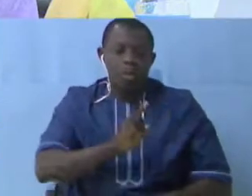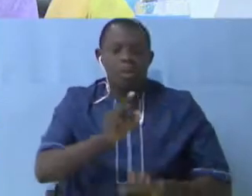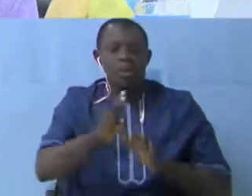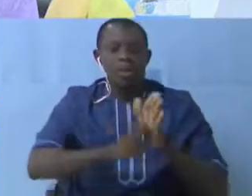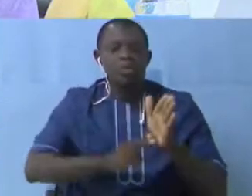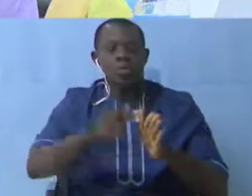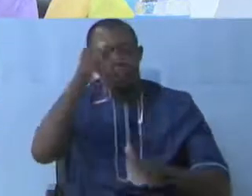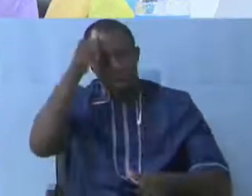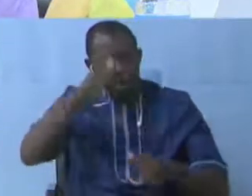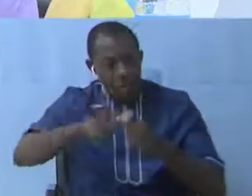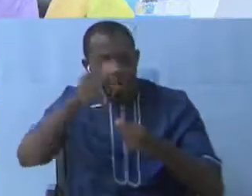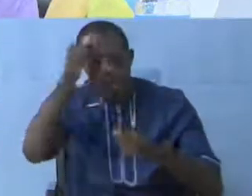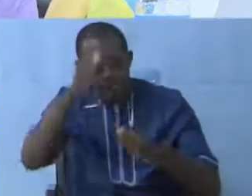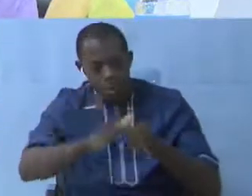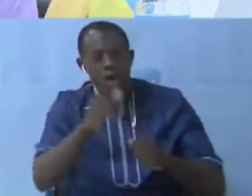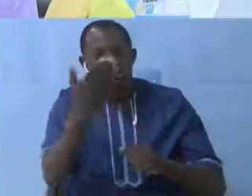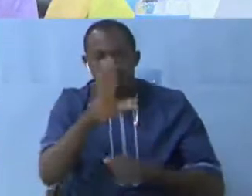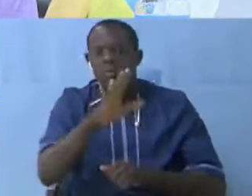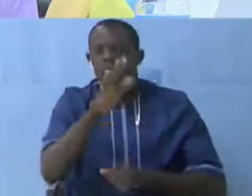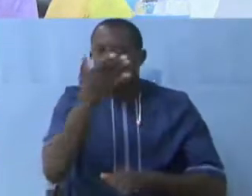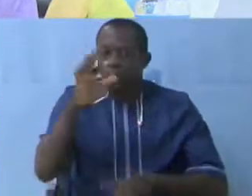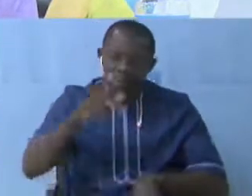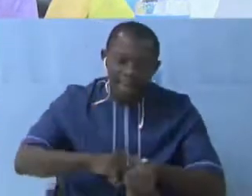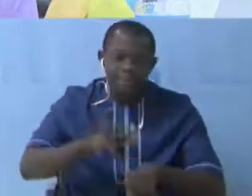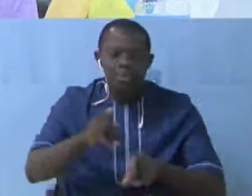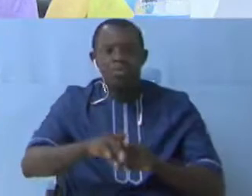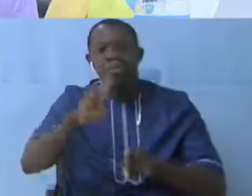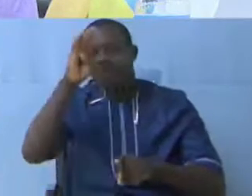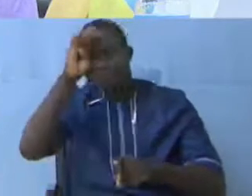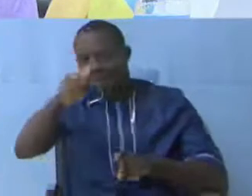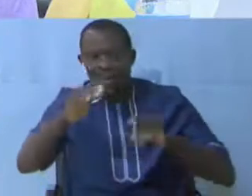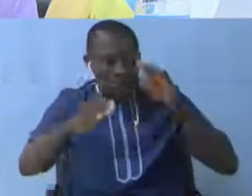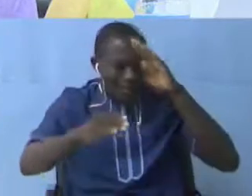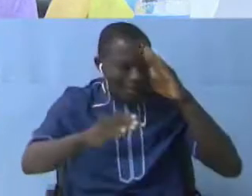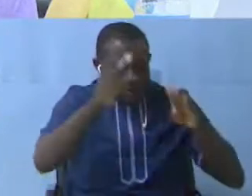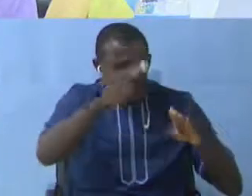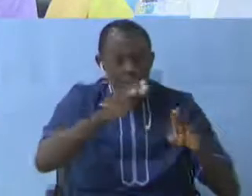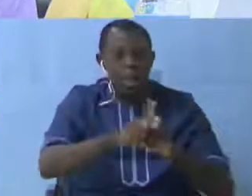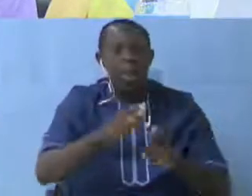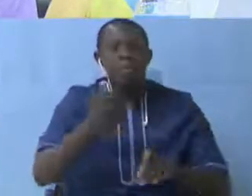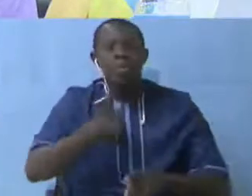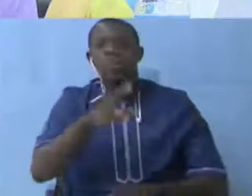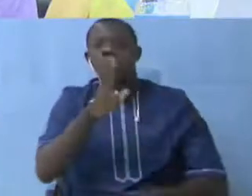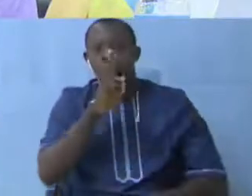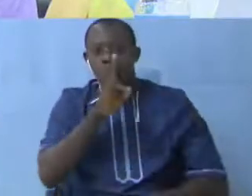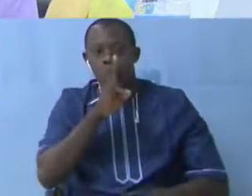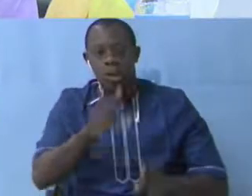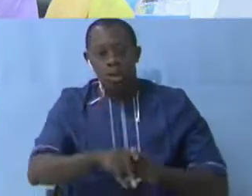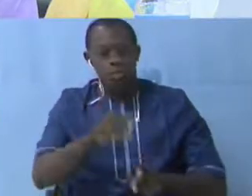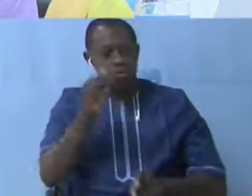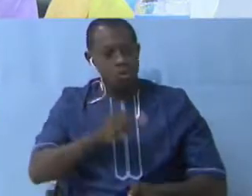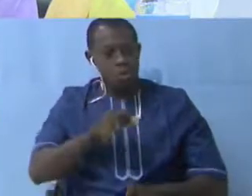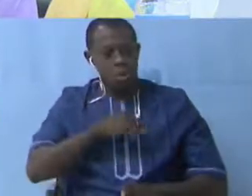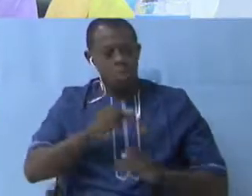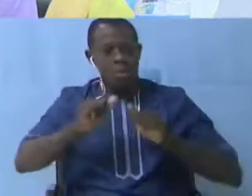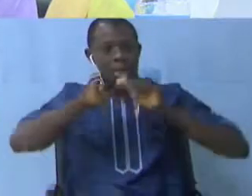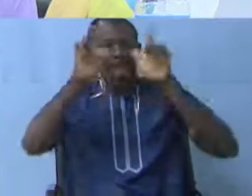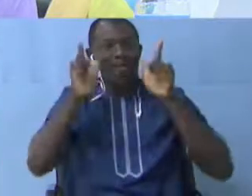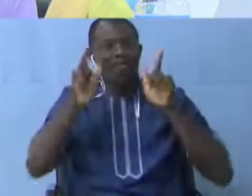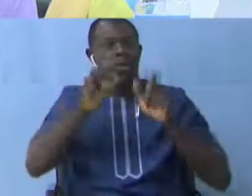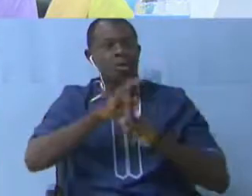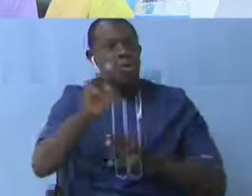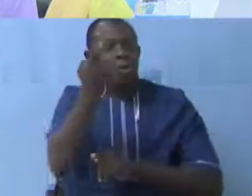from time to time and be grateful to those who sacrifice their lives. I'm not talking about only the Gambians, but also